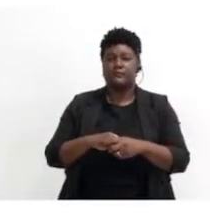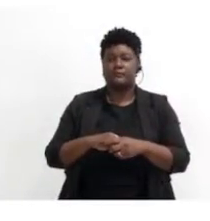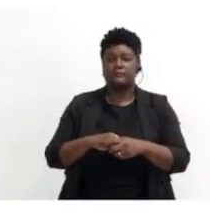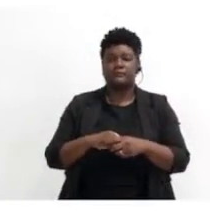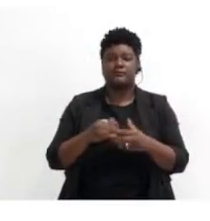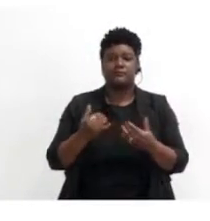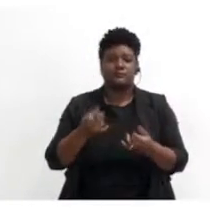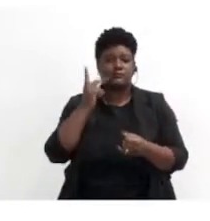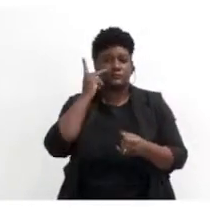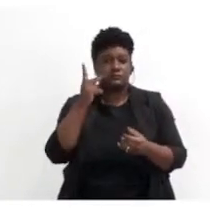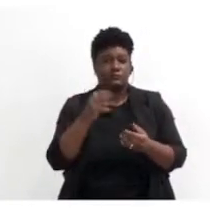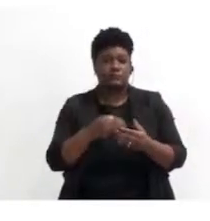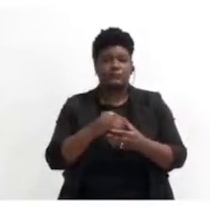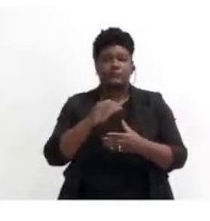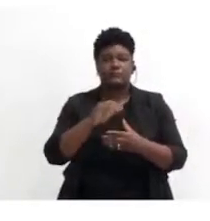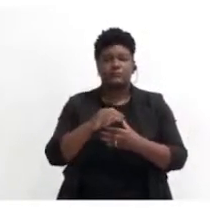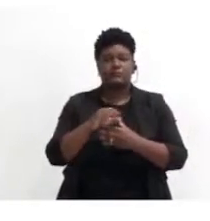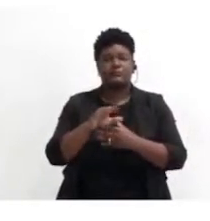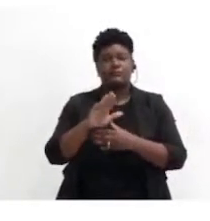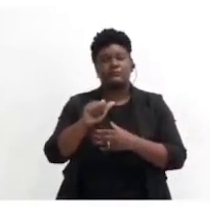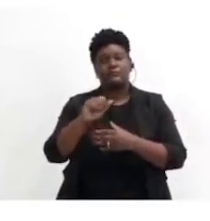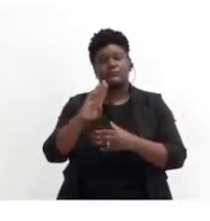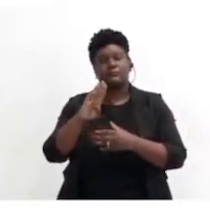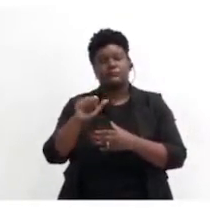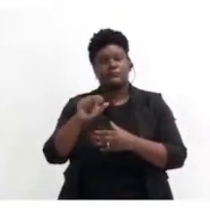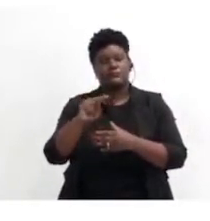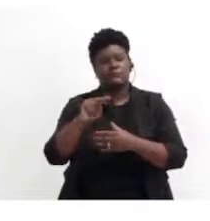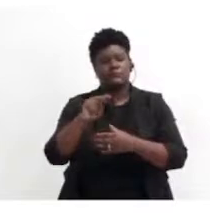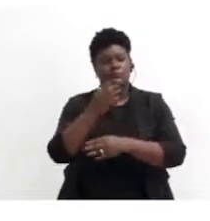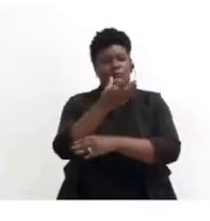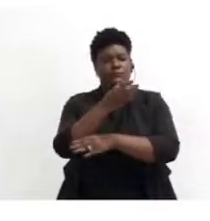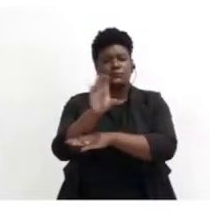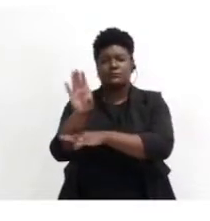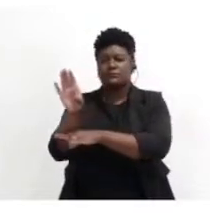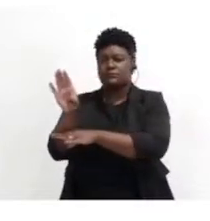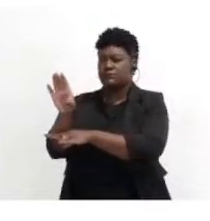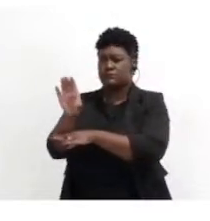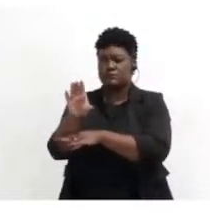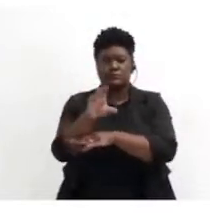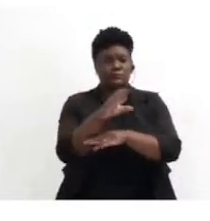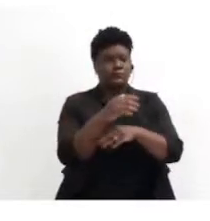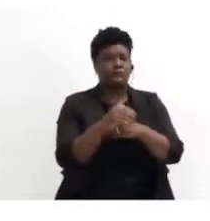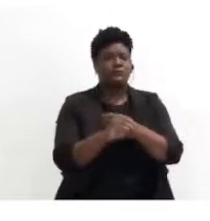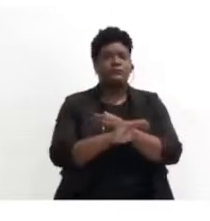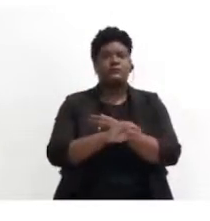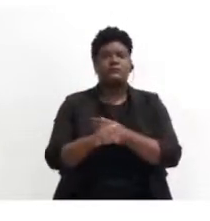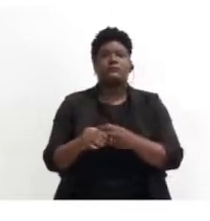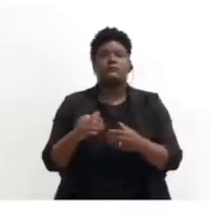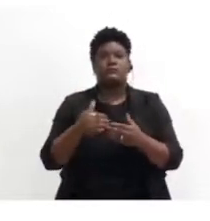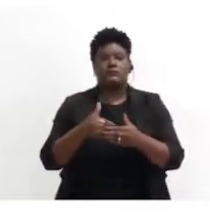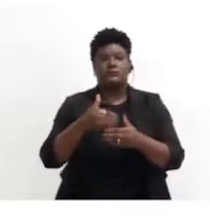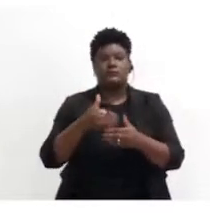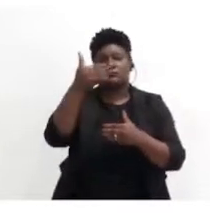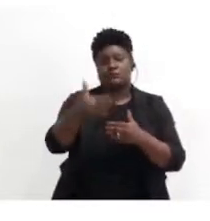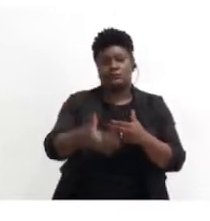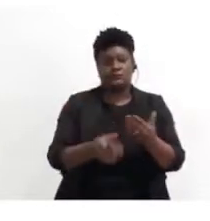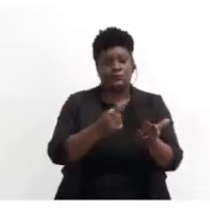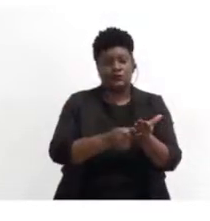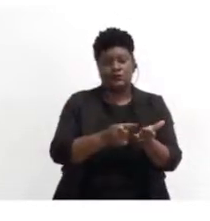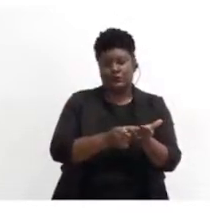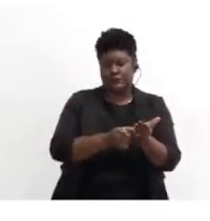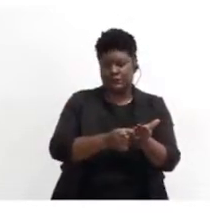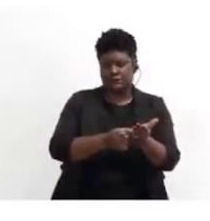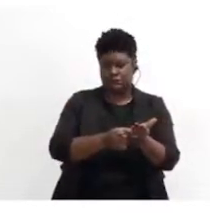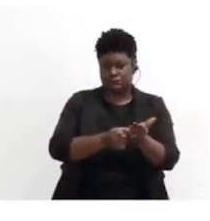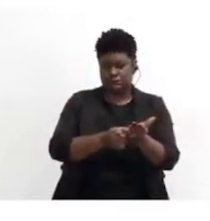we're using the mold compound essentially to extend the surface of the chip, and then we can put the RDL on top of both the